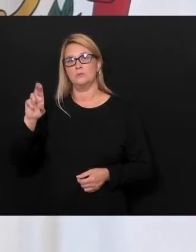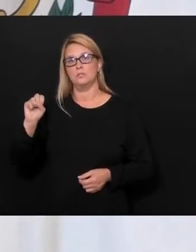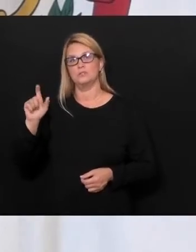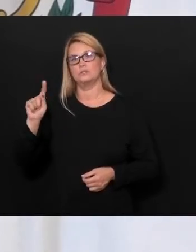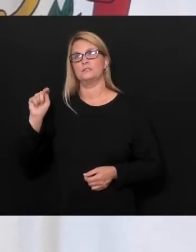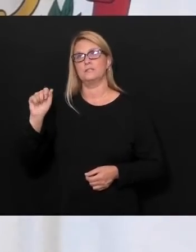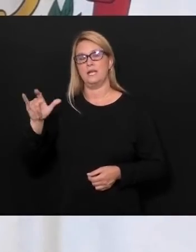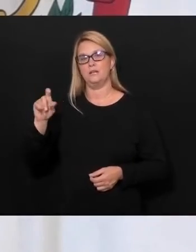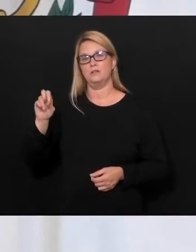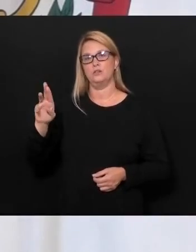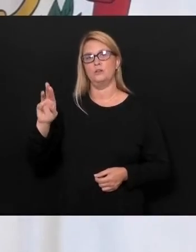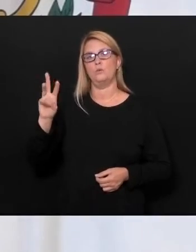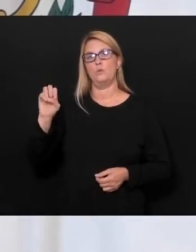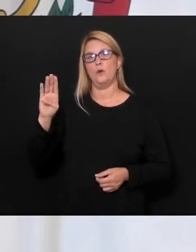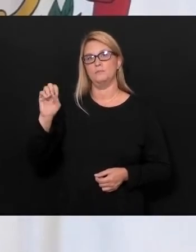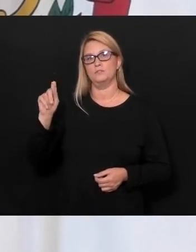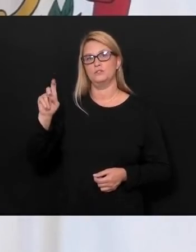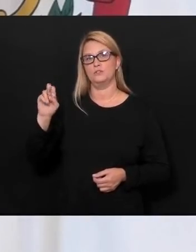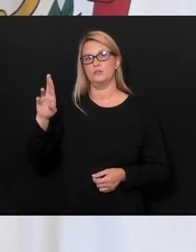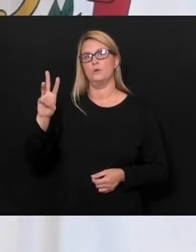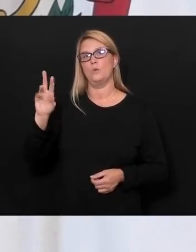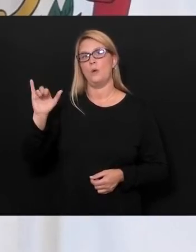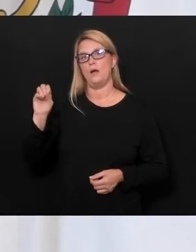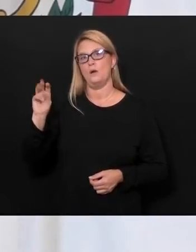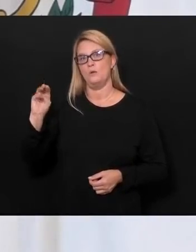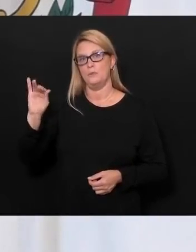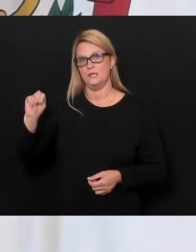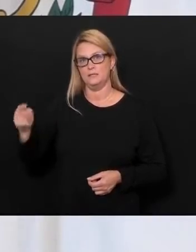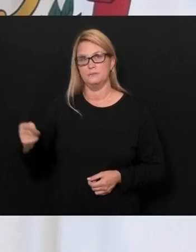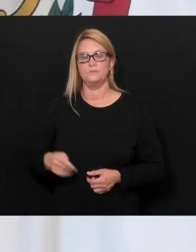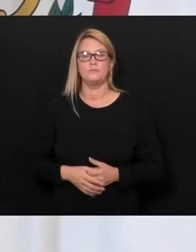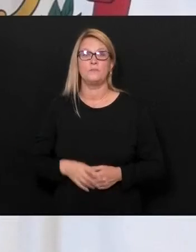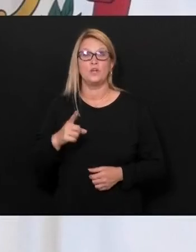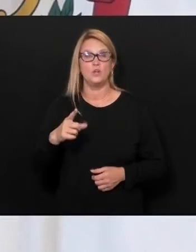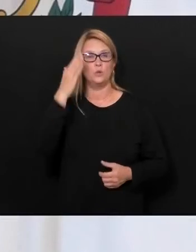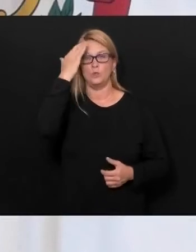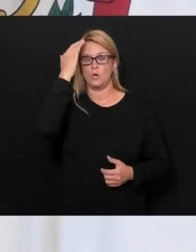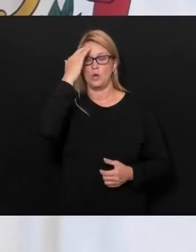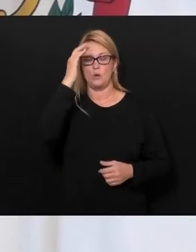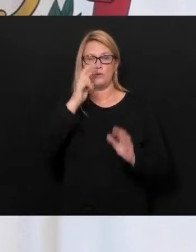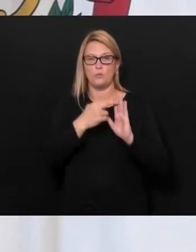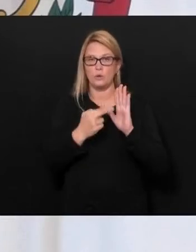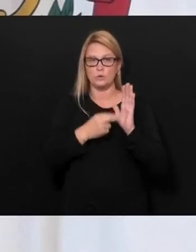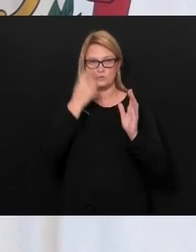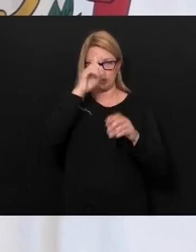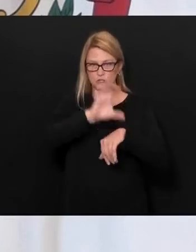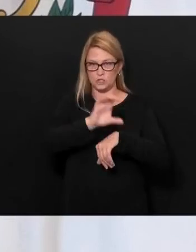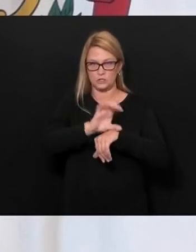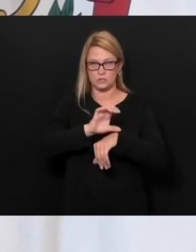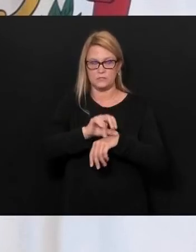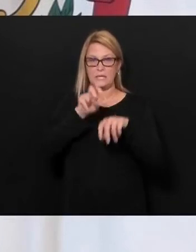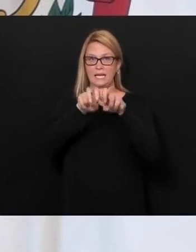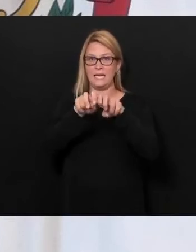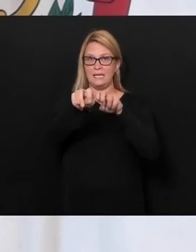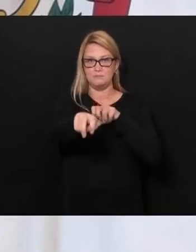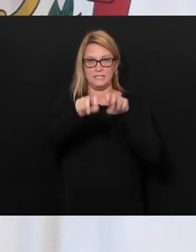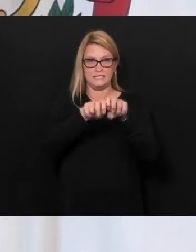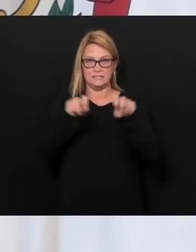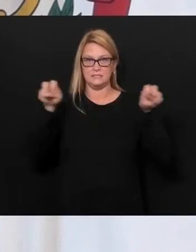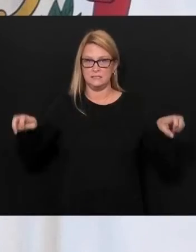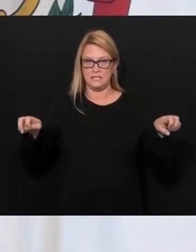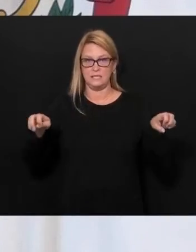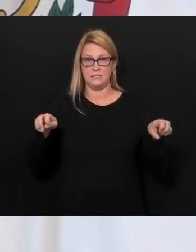and Wyoming counties. You know the drill on the churches. Pew in between you and wear your mask. And please, if